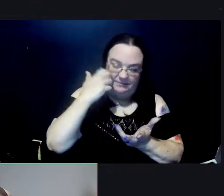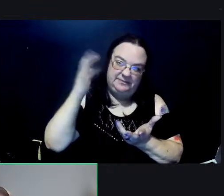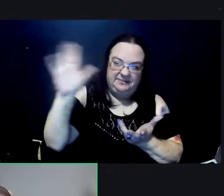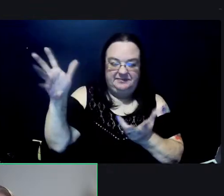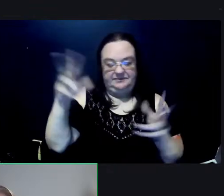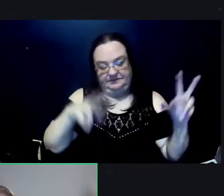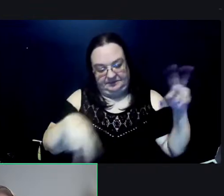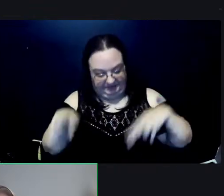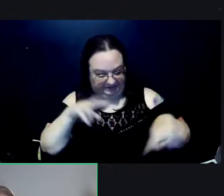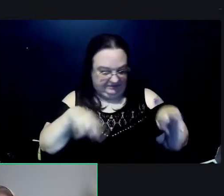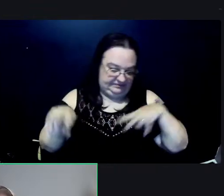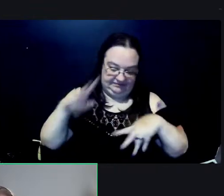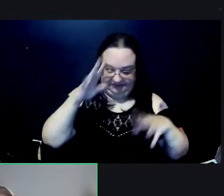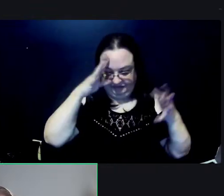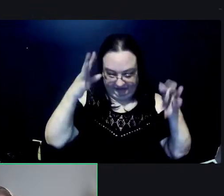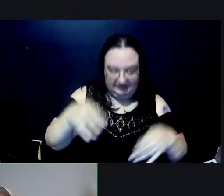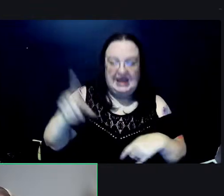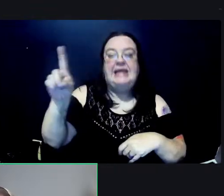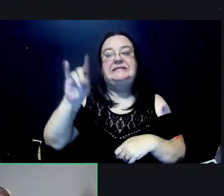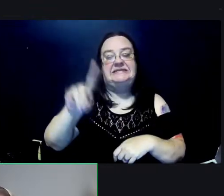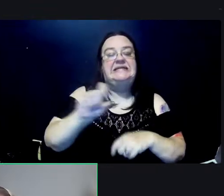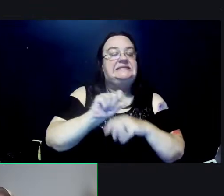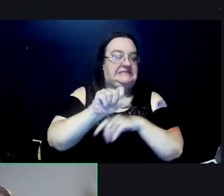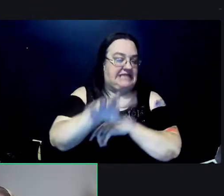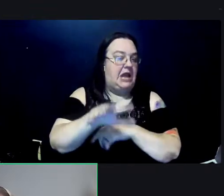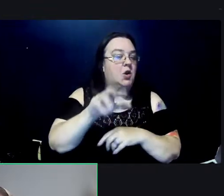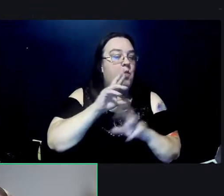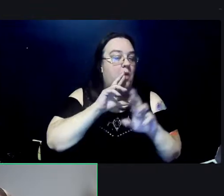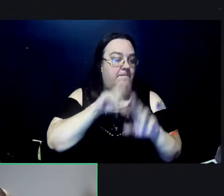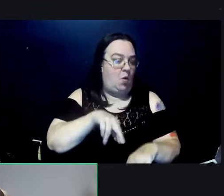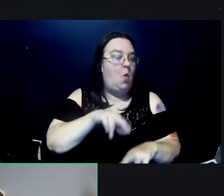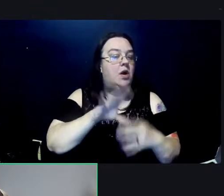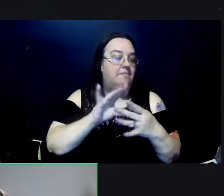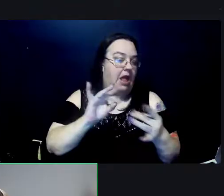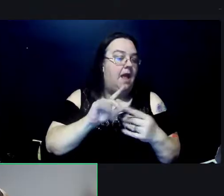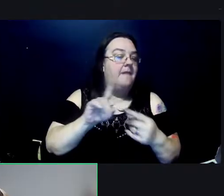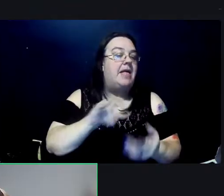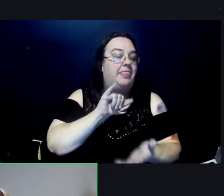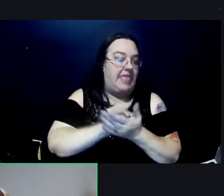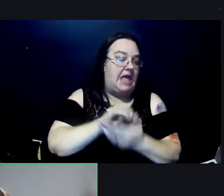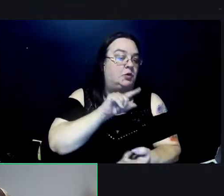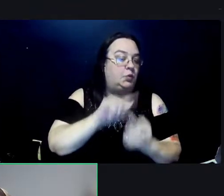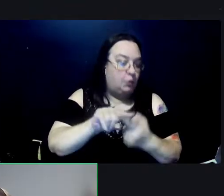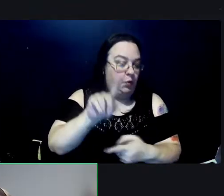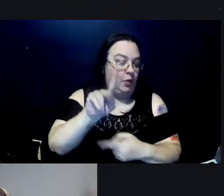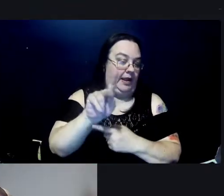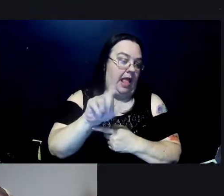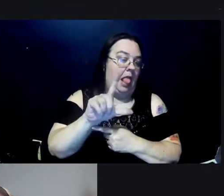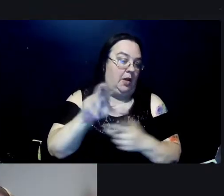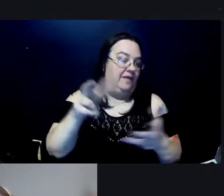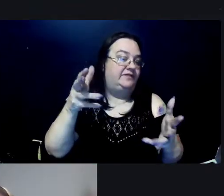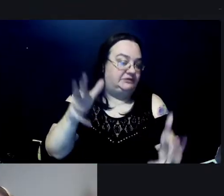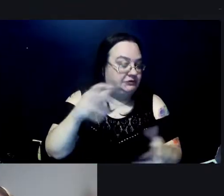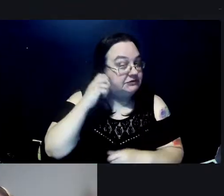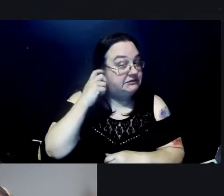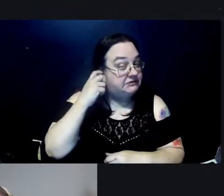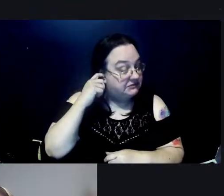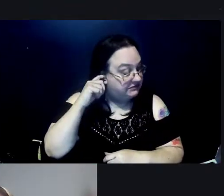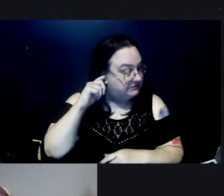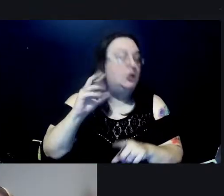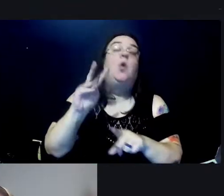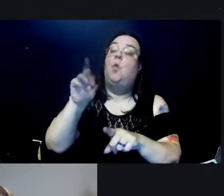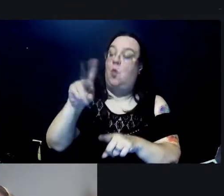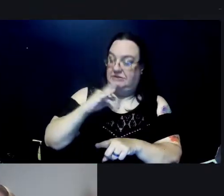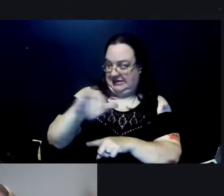determination today, and he did send out a report to that effect to Keller. So yes, we received that report.